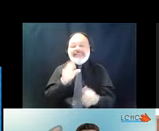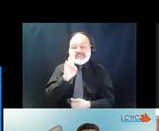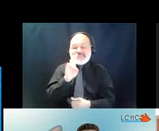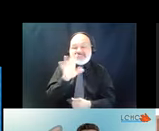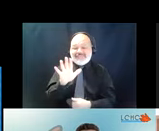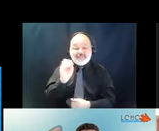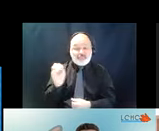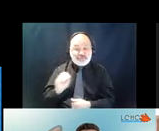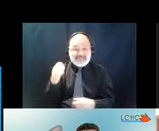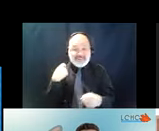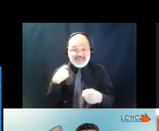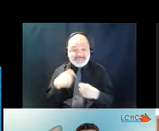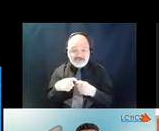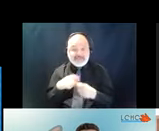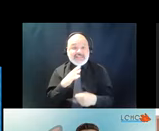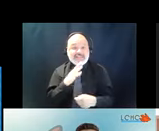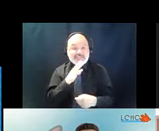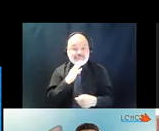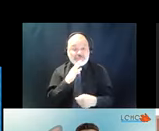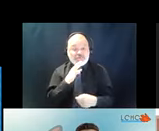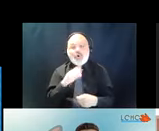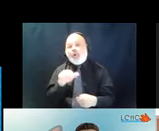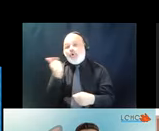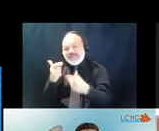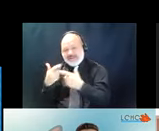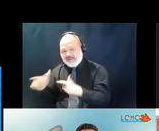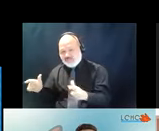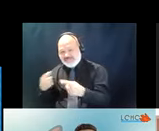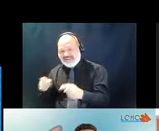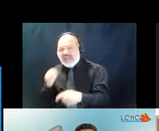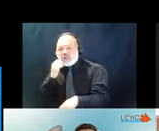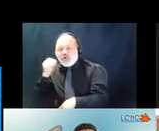of California Latinos spoke a language other than English at home.